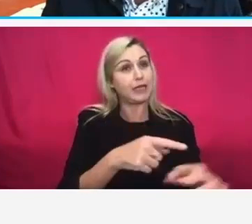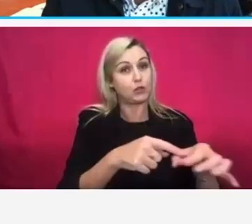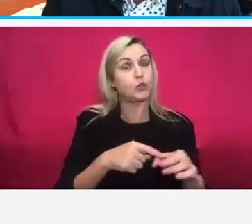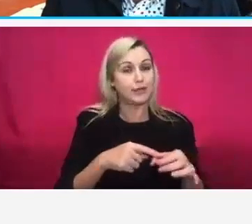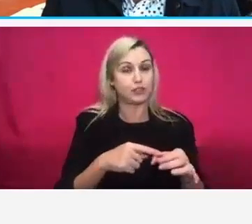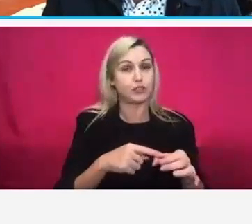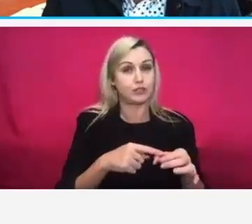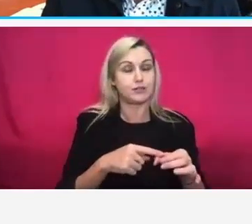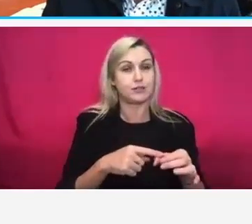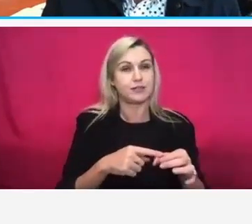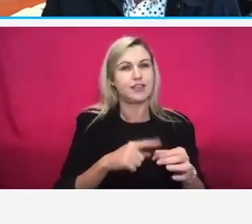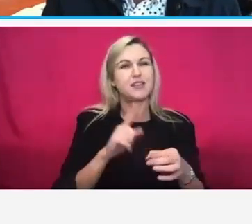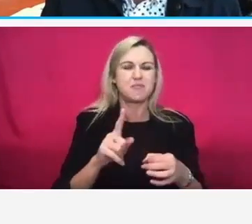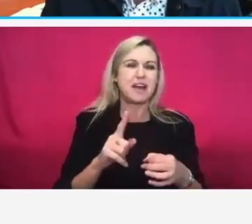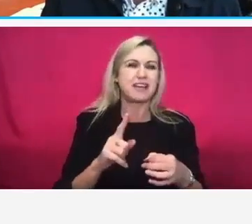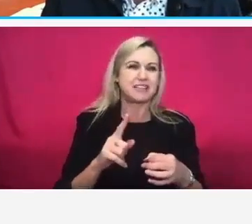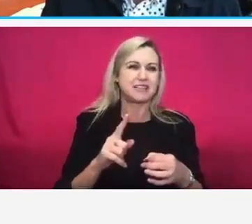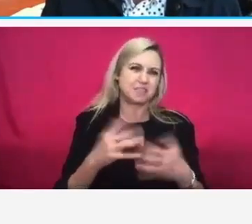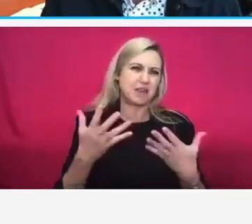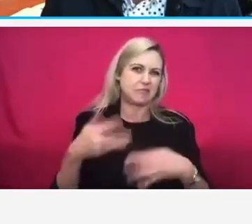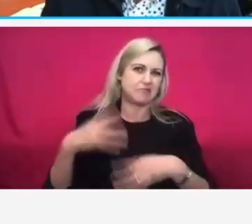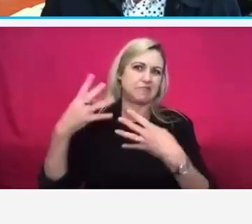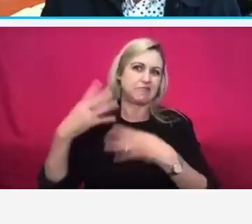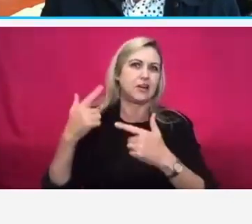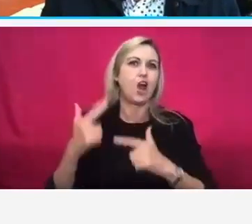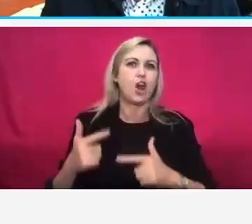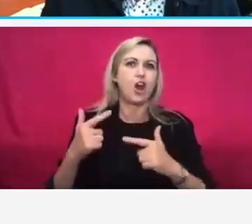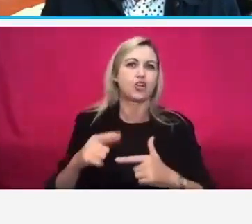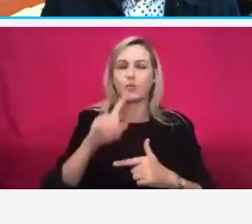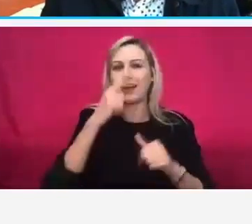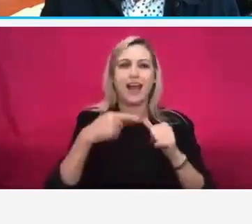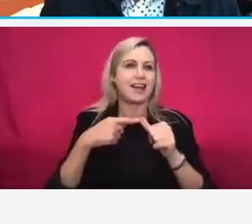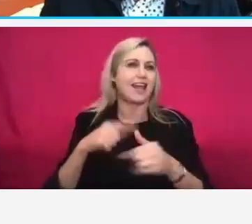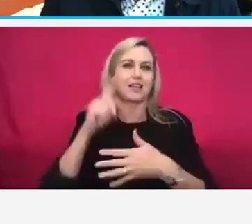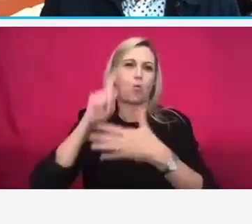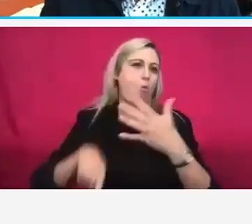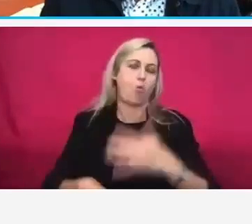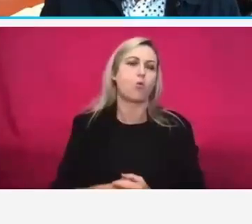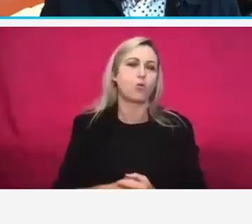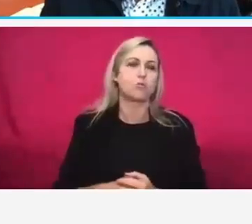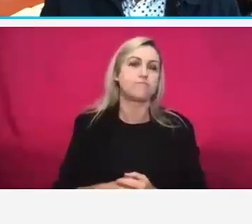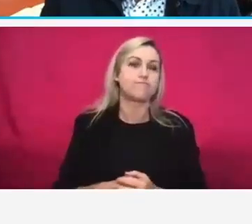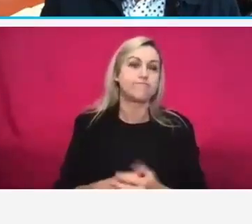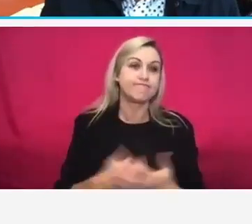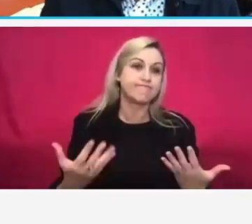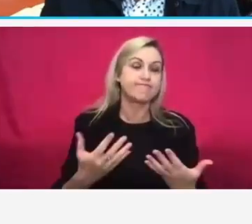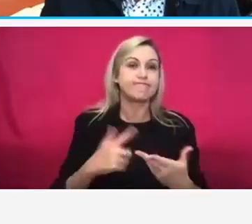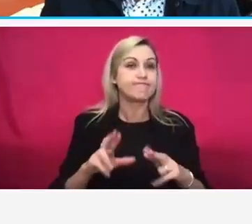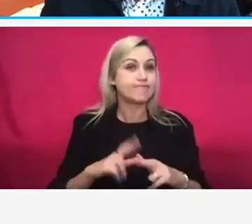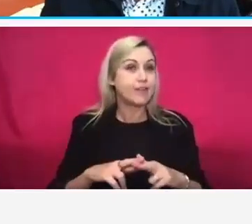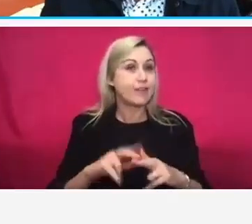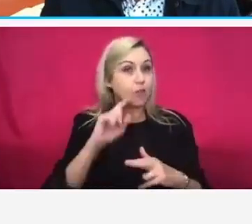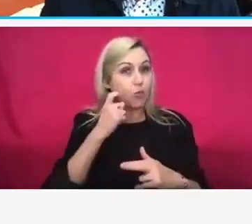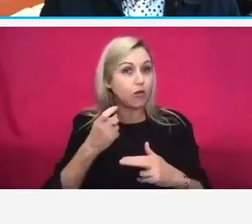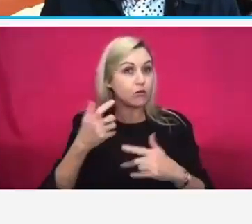can, please understand that it may get to a situation where we can't answer every question. If that happens, then we'll certainly go through